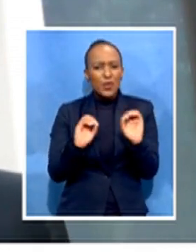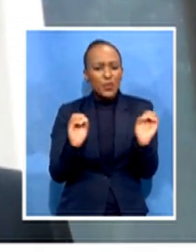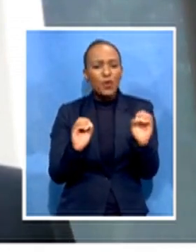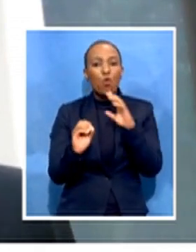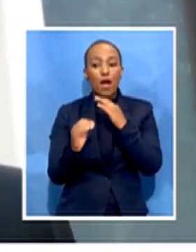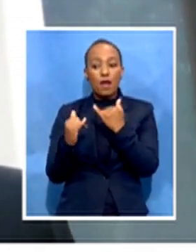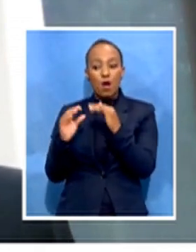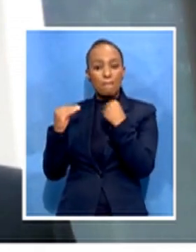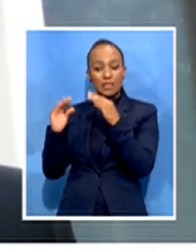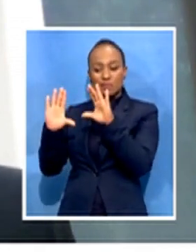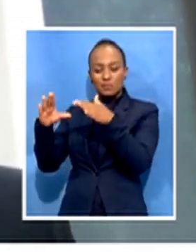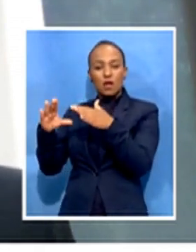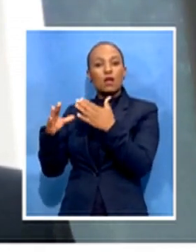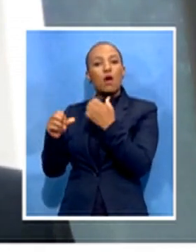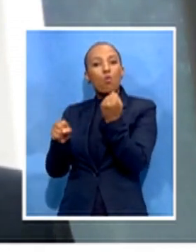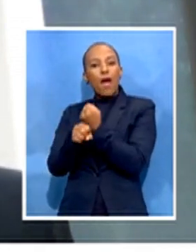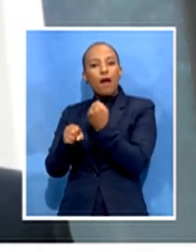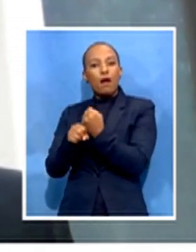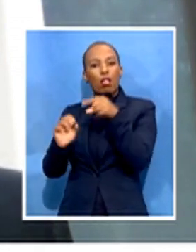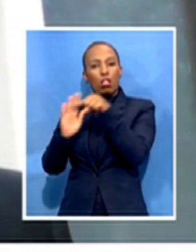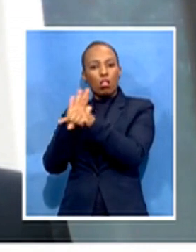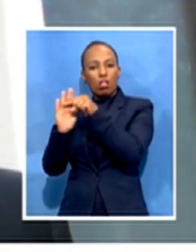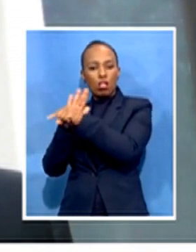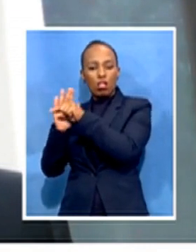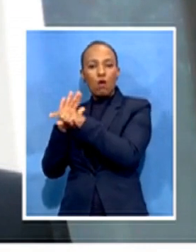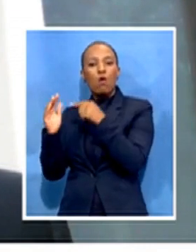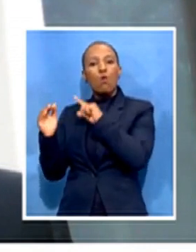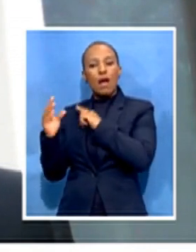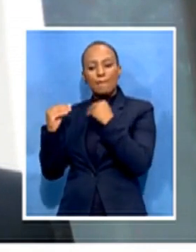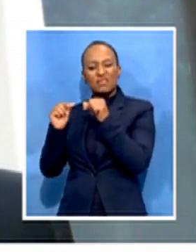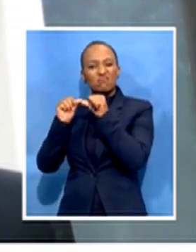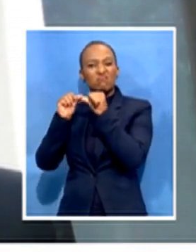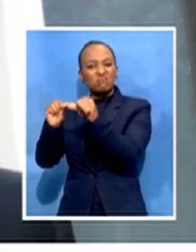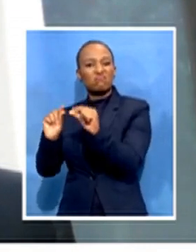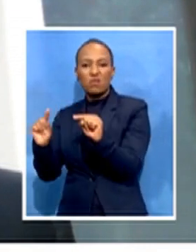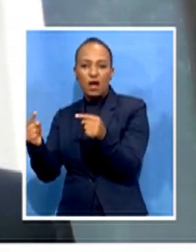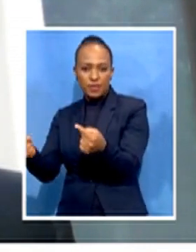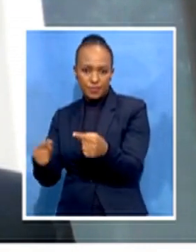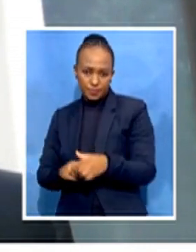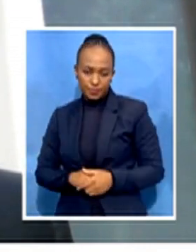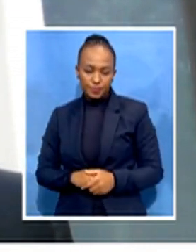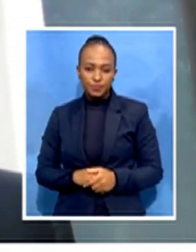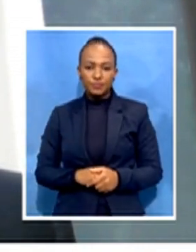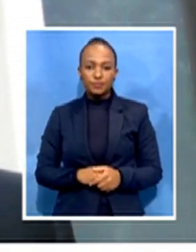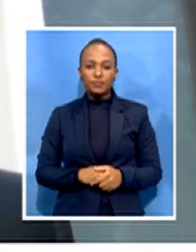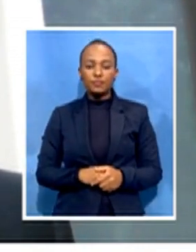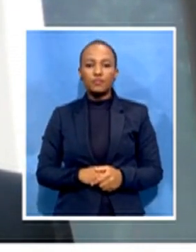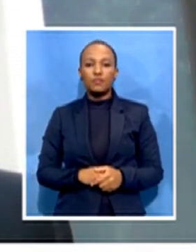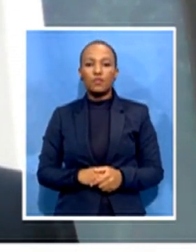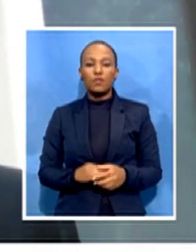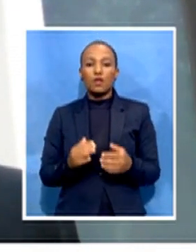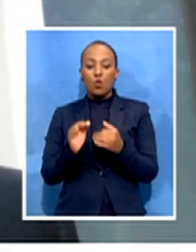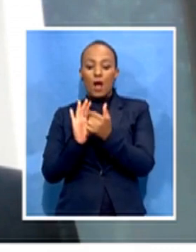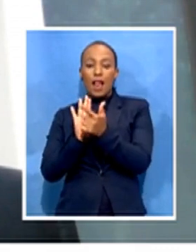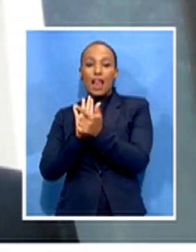businesses. In terms of legislation, I think the country has got sufficient legislation to deal with illicit